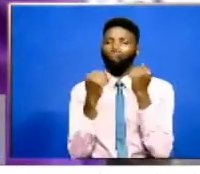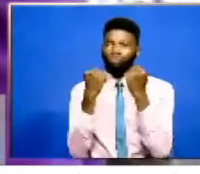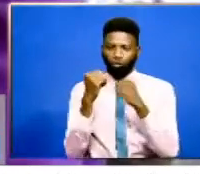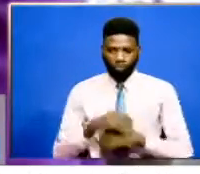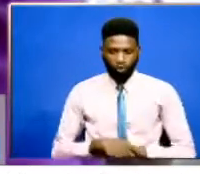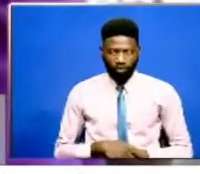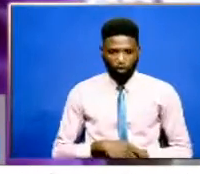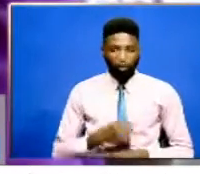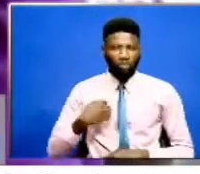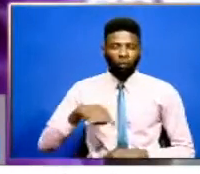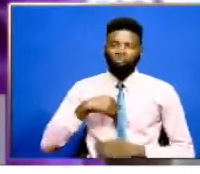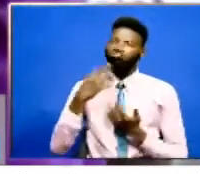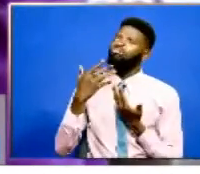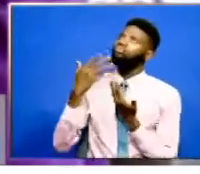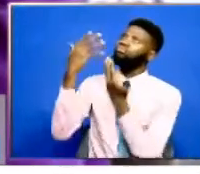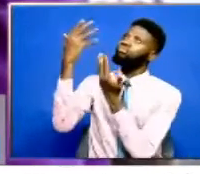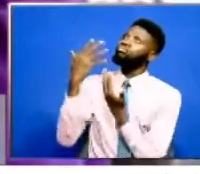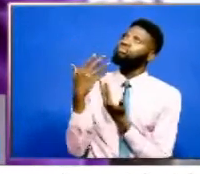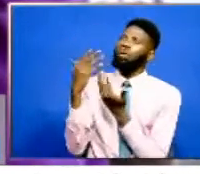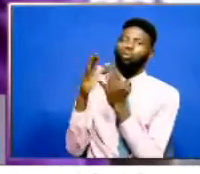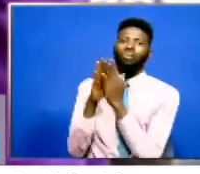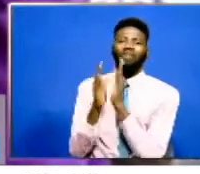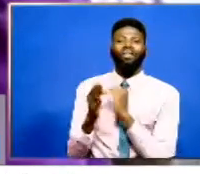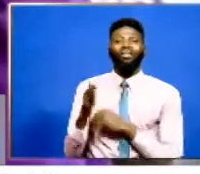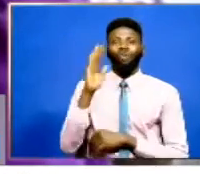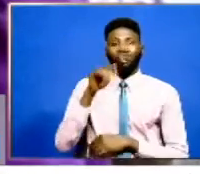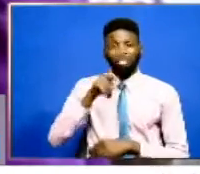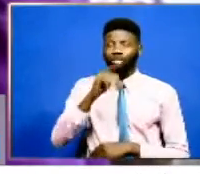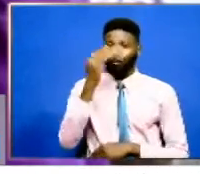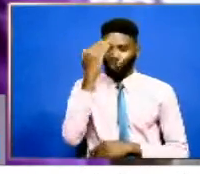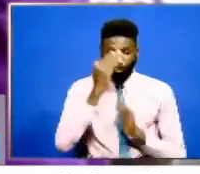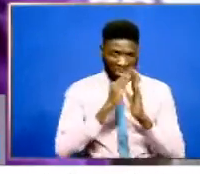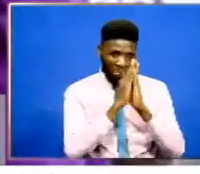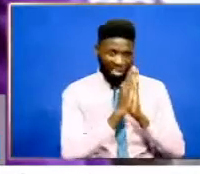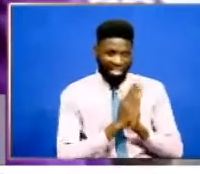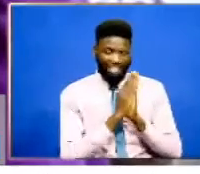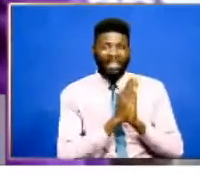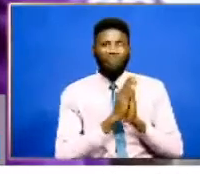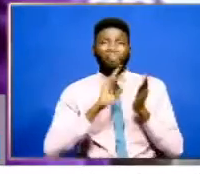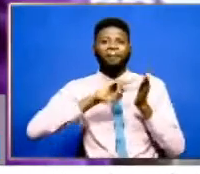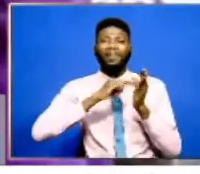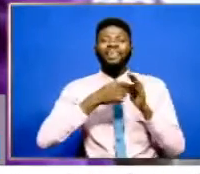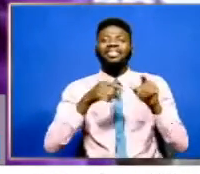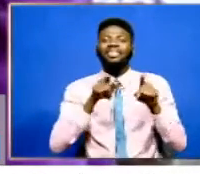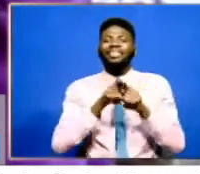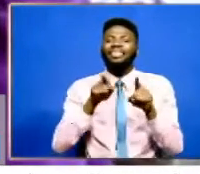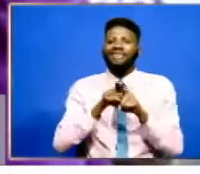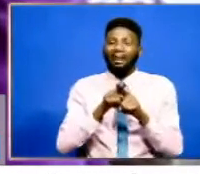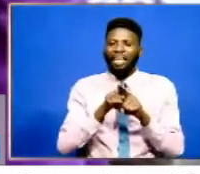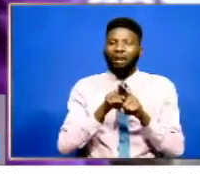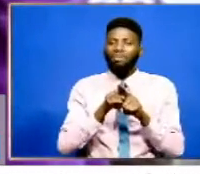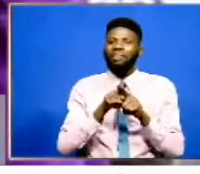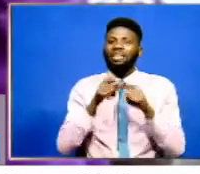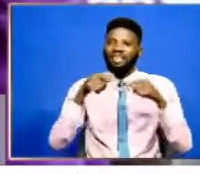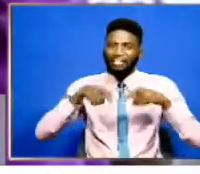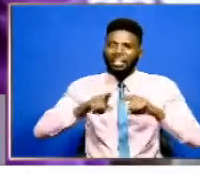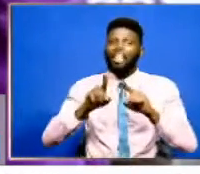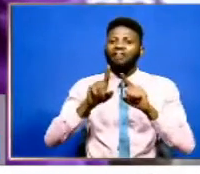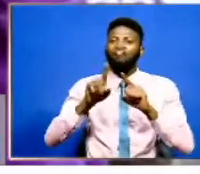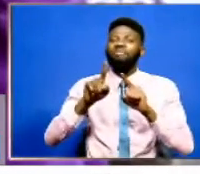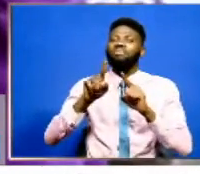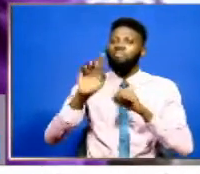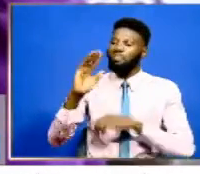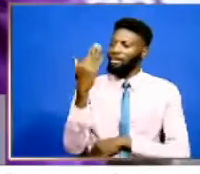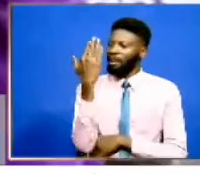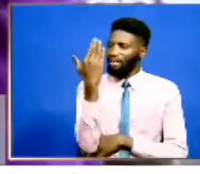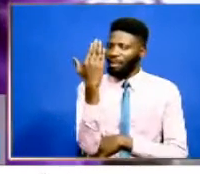God. Because as you know, prayer is like going before the mirror and you're able to